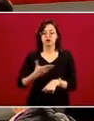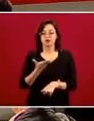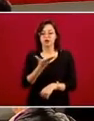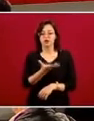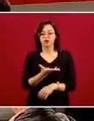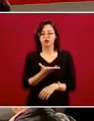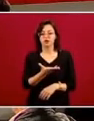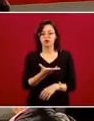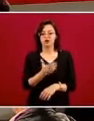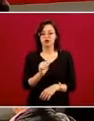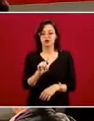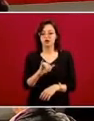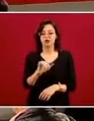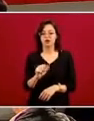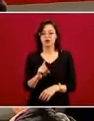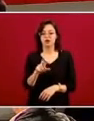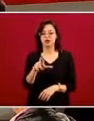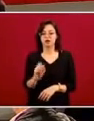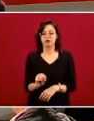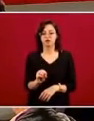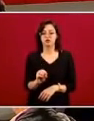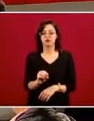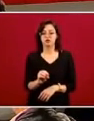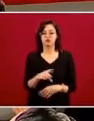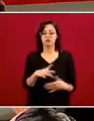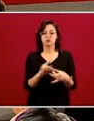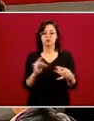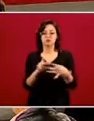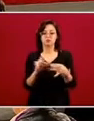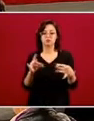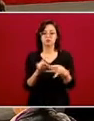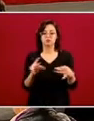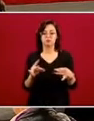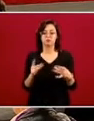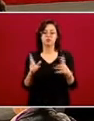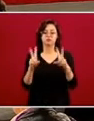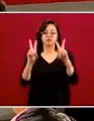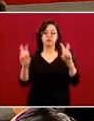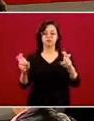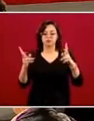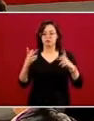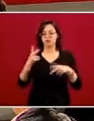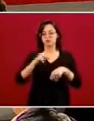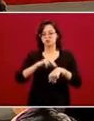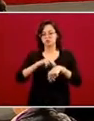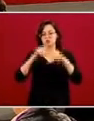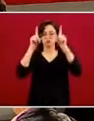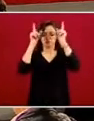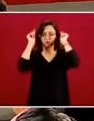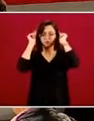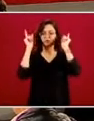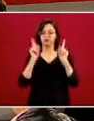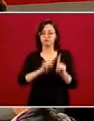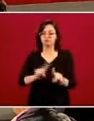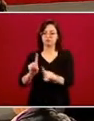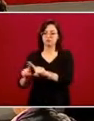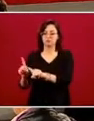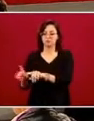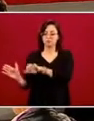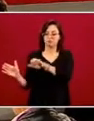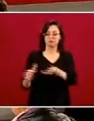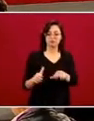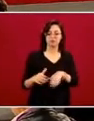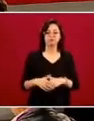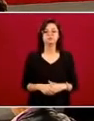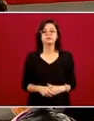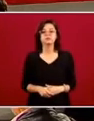Now, Doctor, you have the floor now. Will you share with us some information about human resources that you